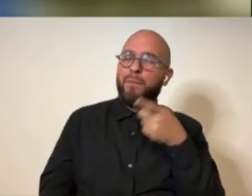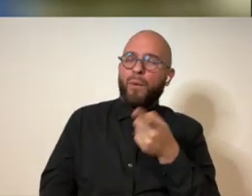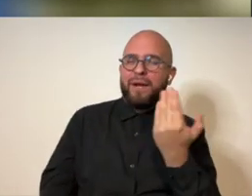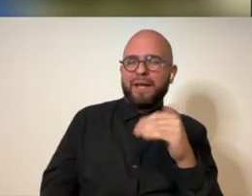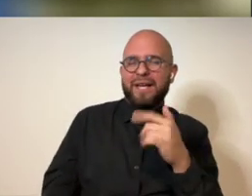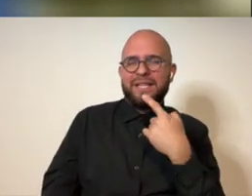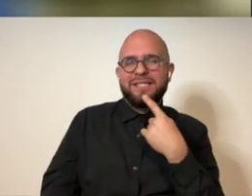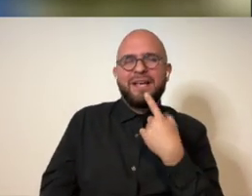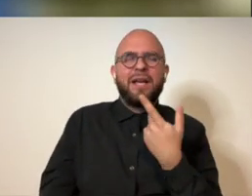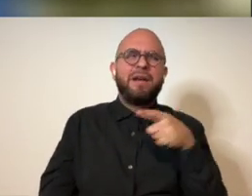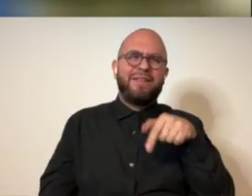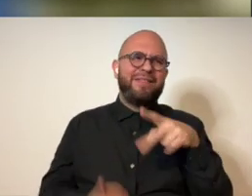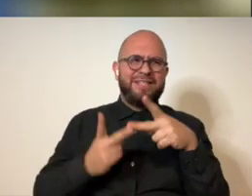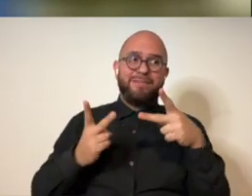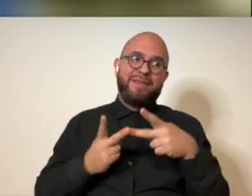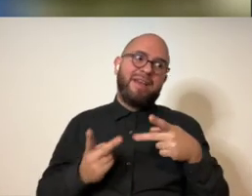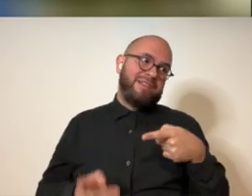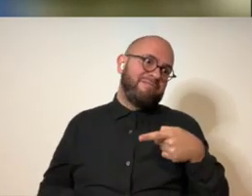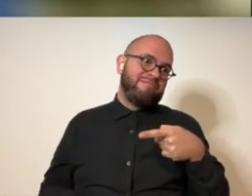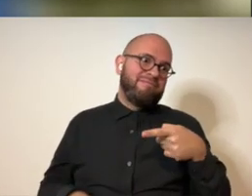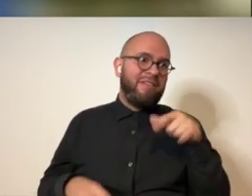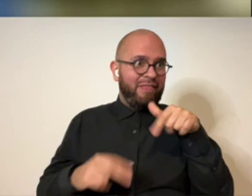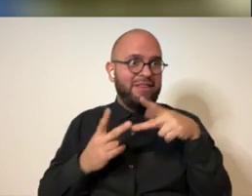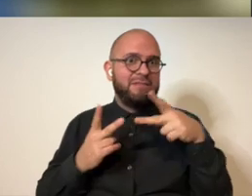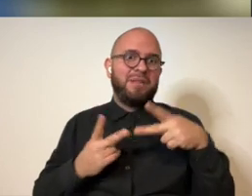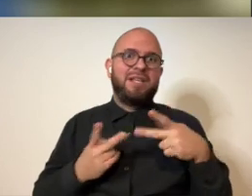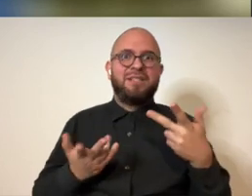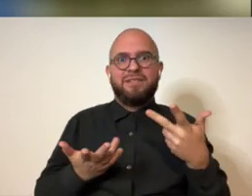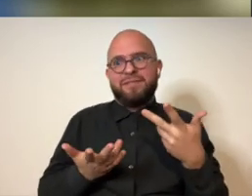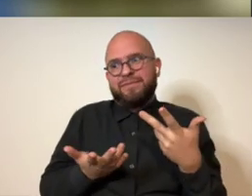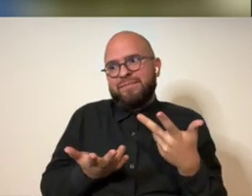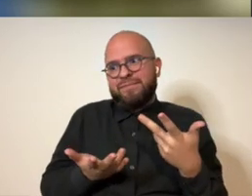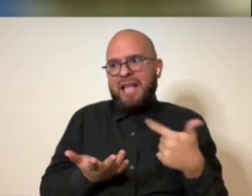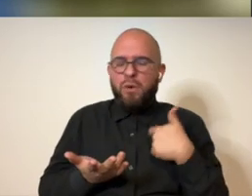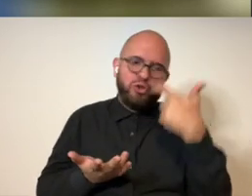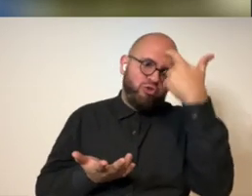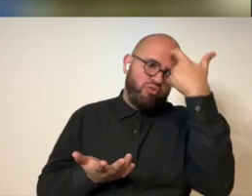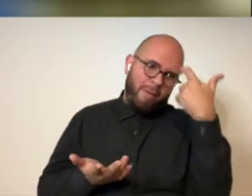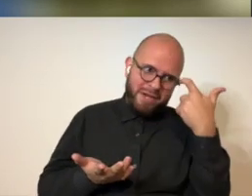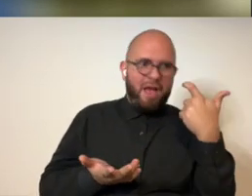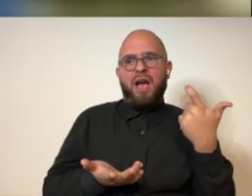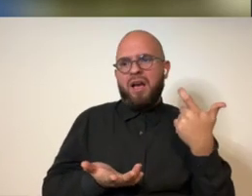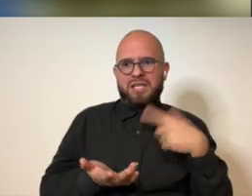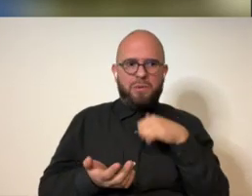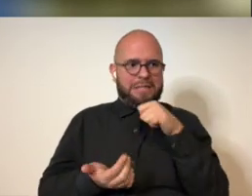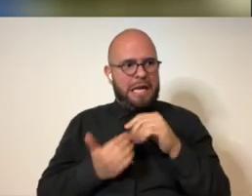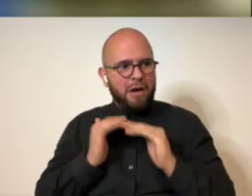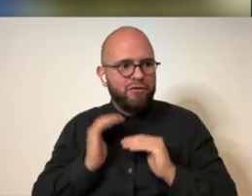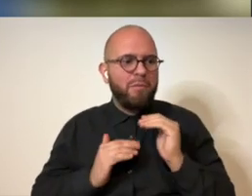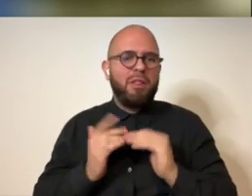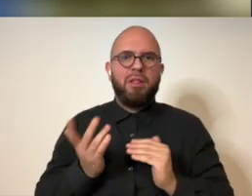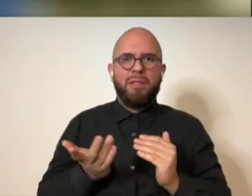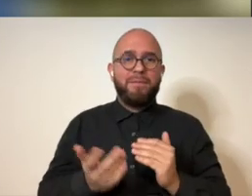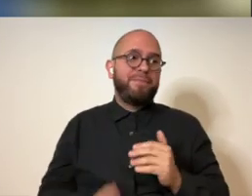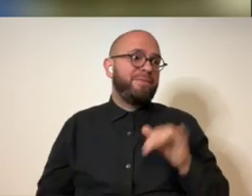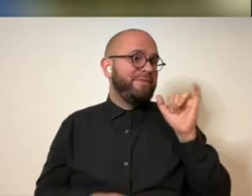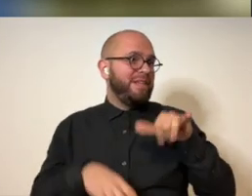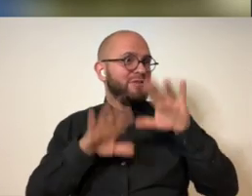know, humorous activity of me, like, you know, pointing the finger again and saying this place is a place where I was